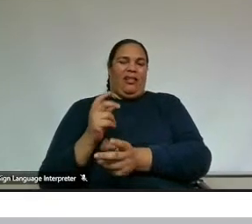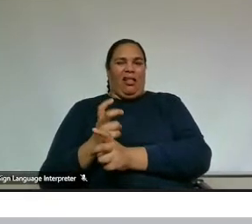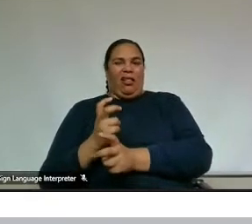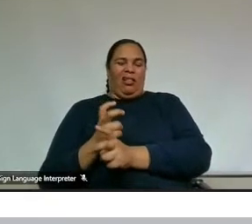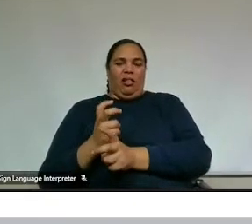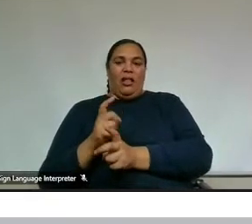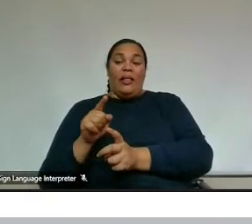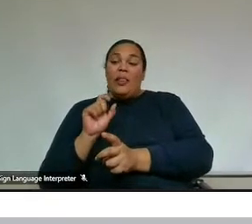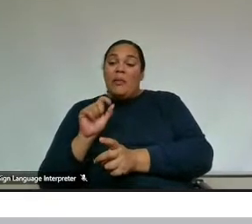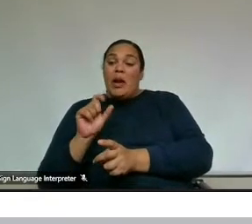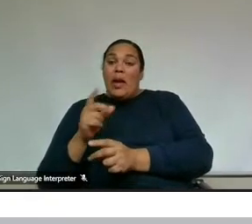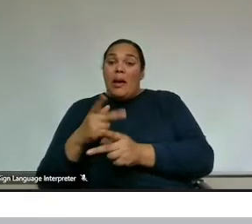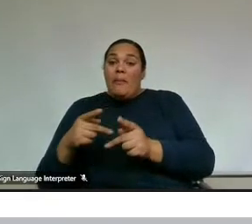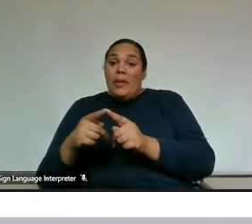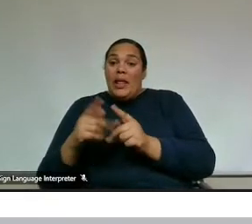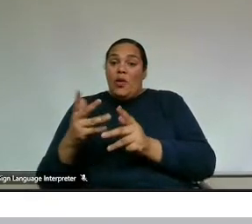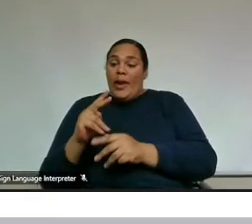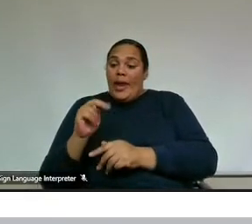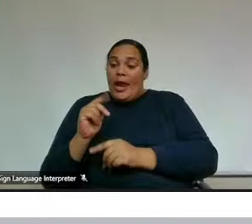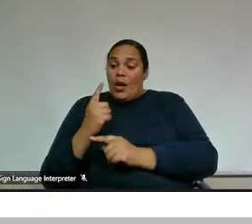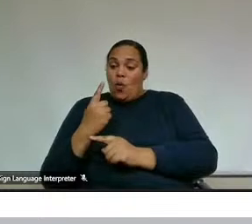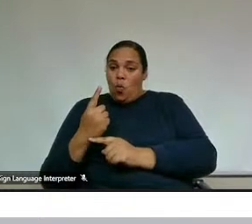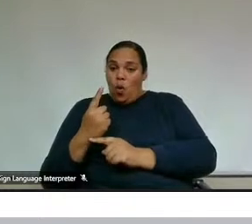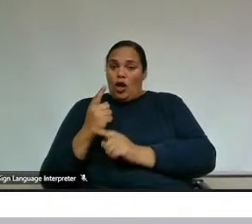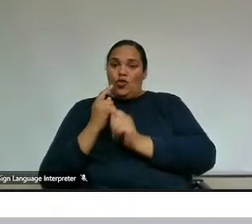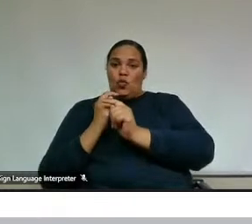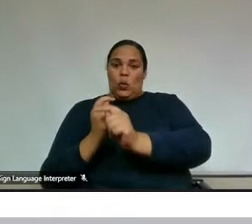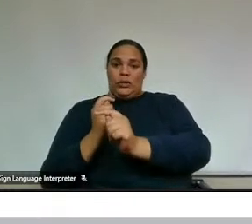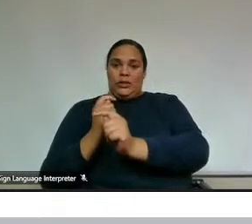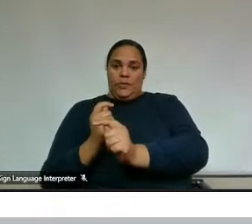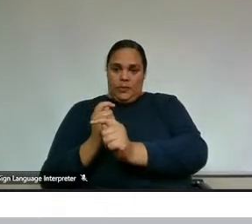place where the N1 transport